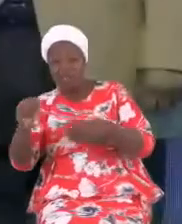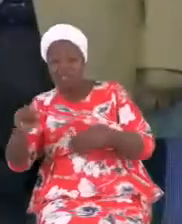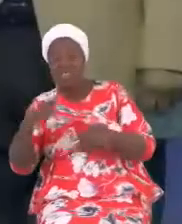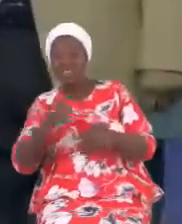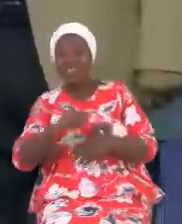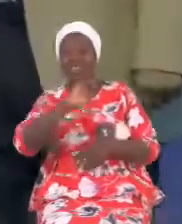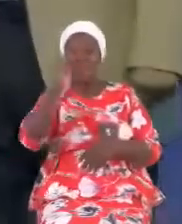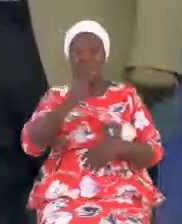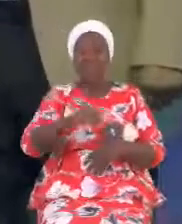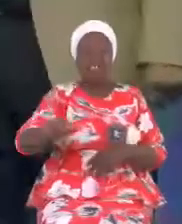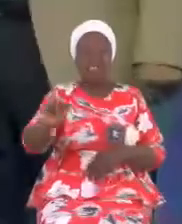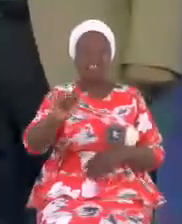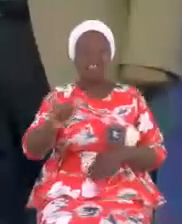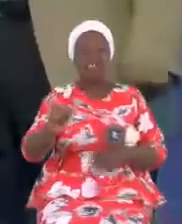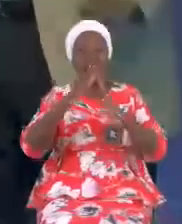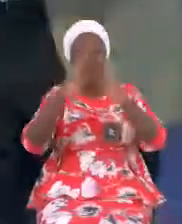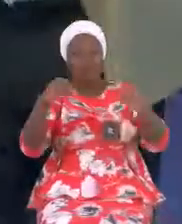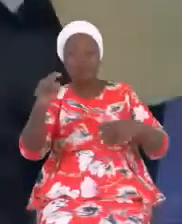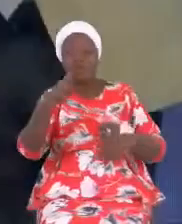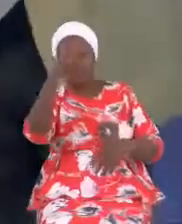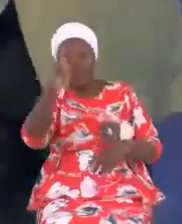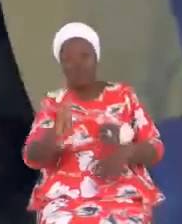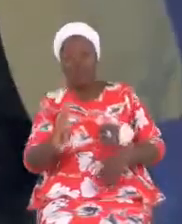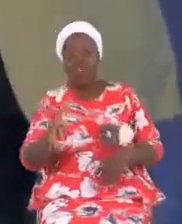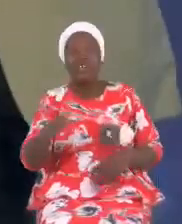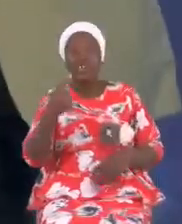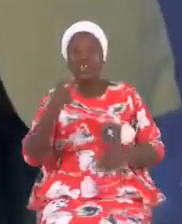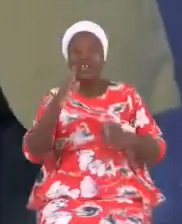abode of God, the house of God,